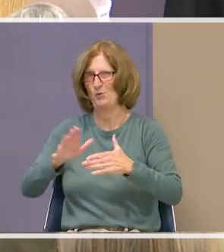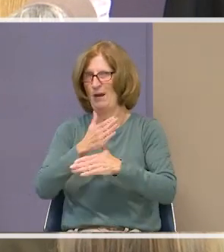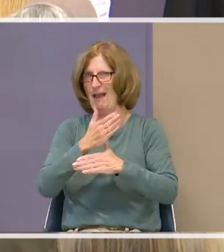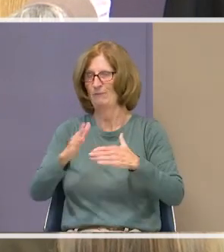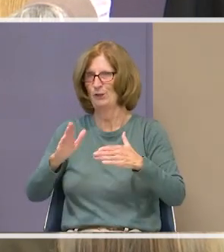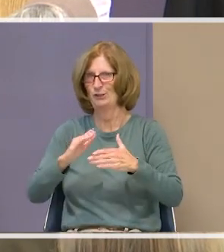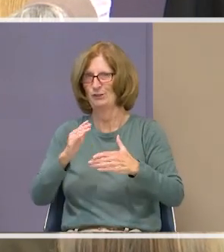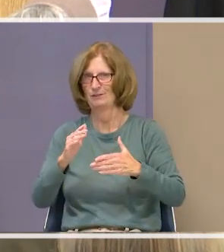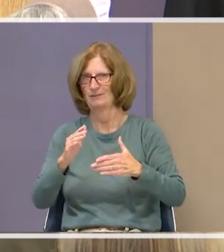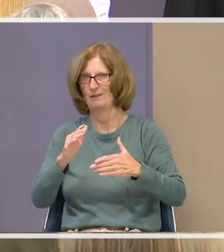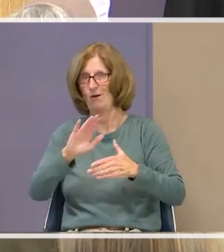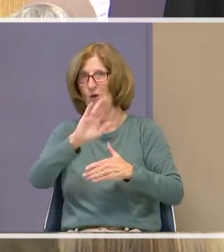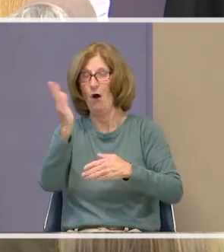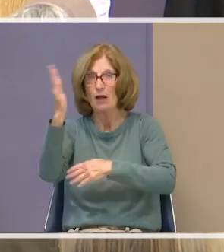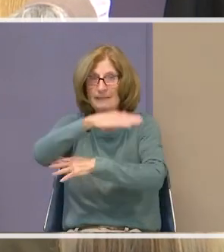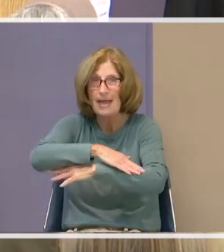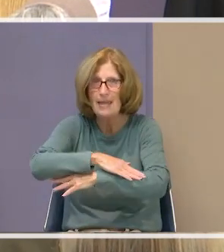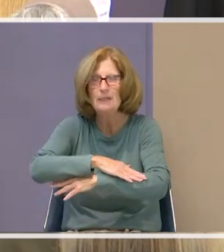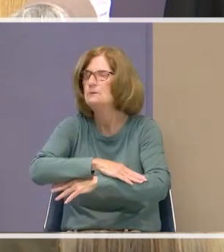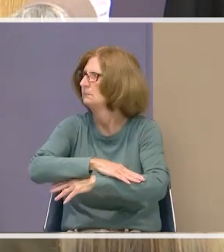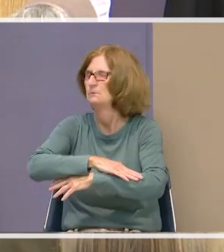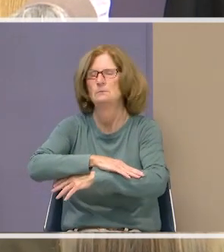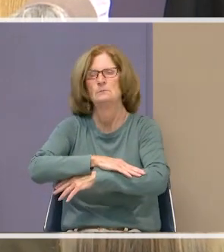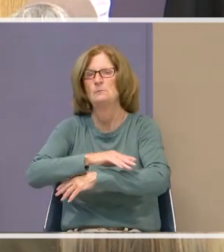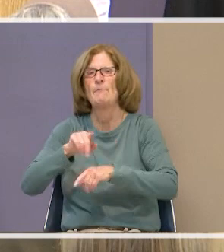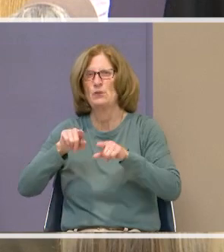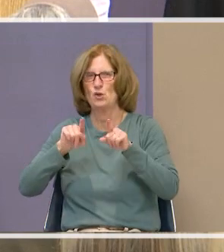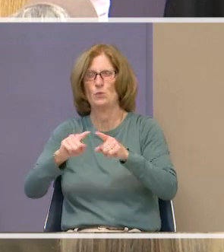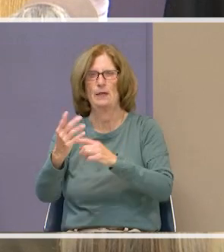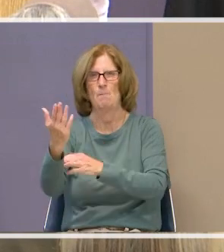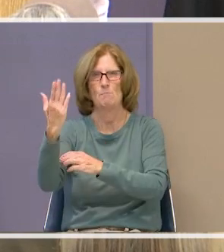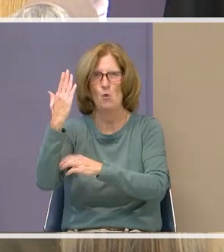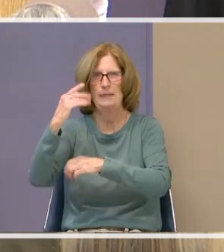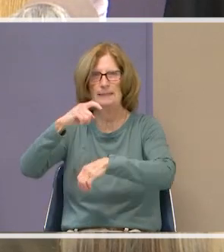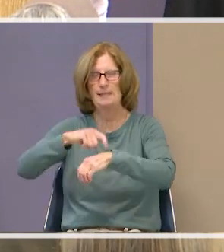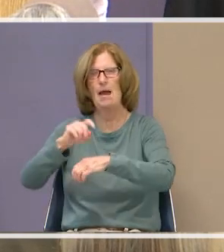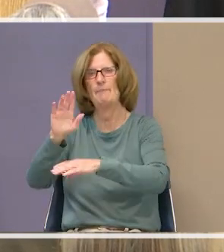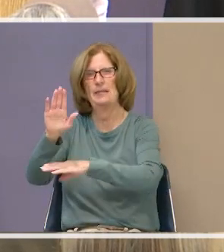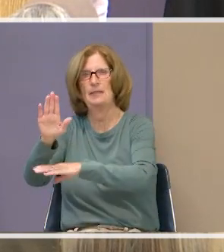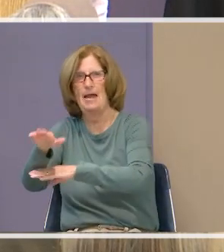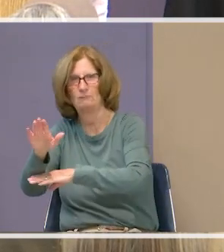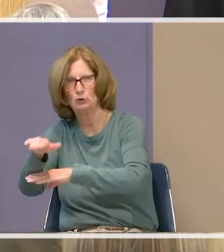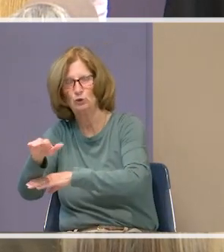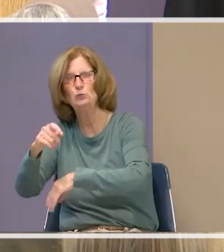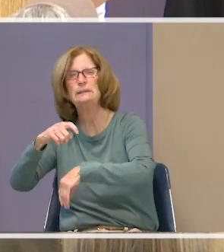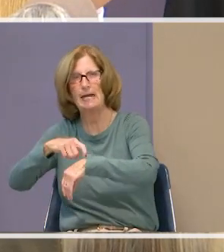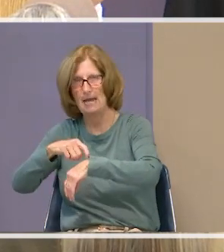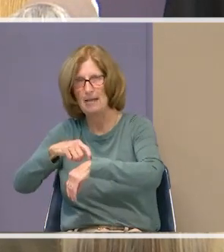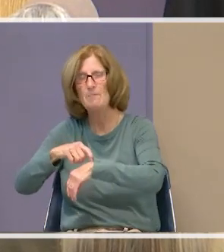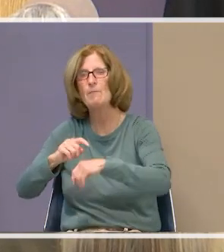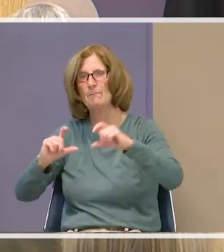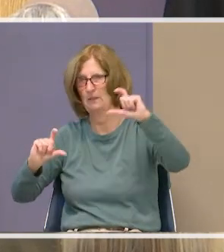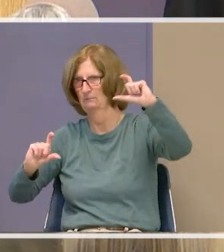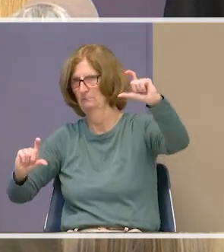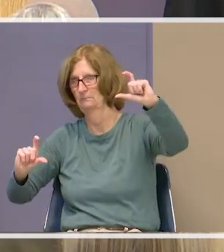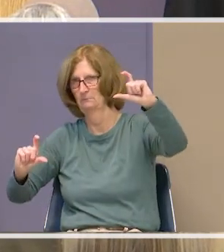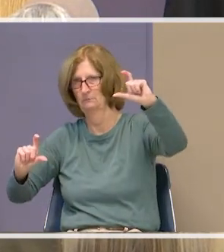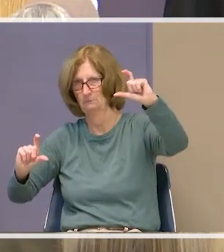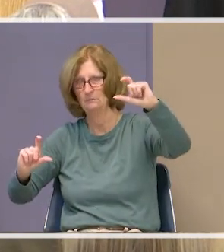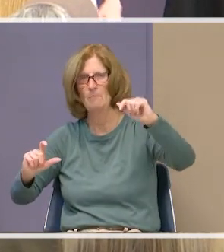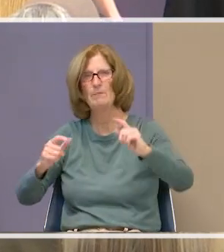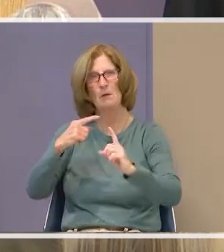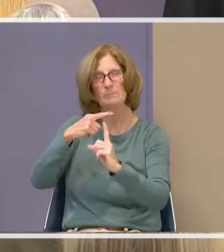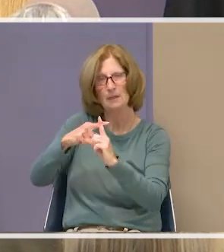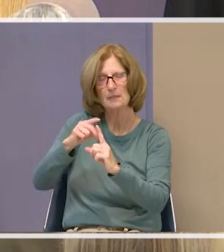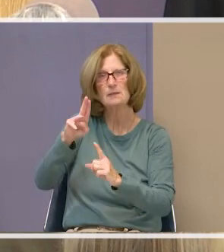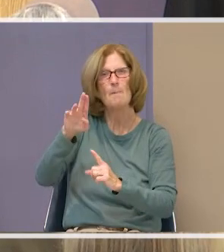rush hour, it's really important to have all those lanes for people to make the turns when buses are stopped on Forbes and so on